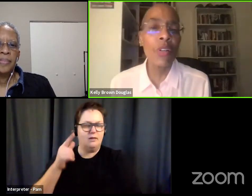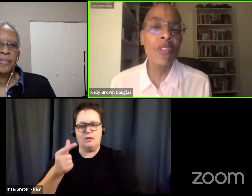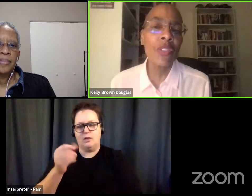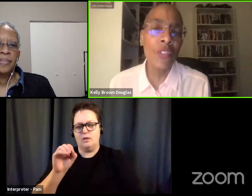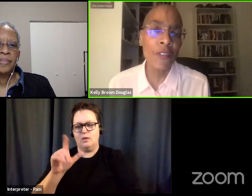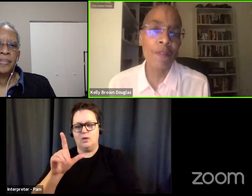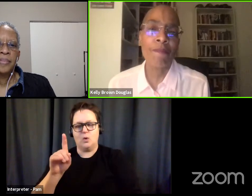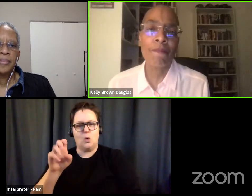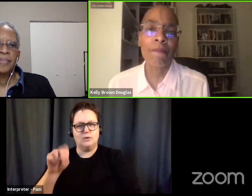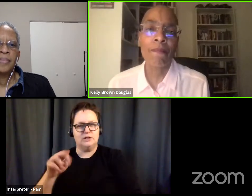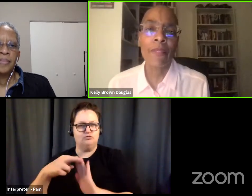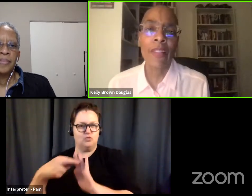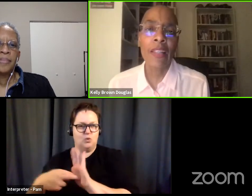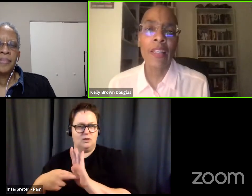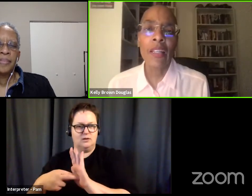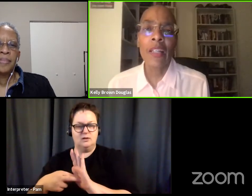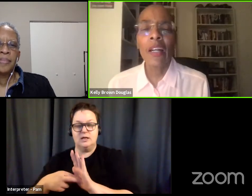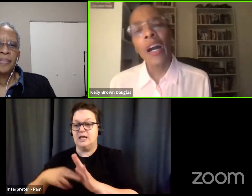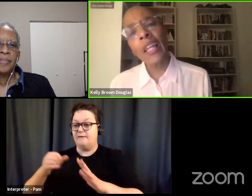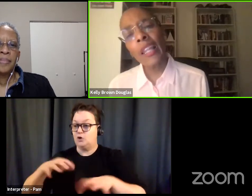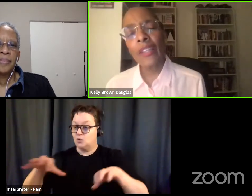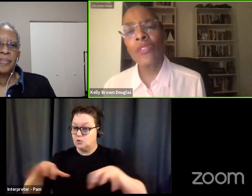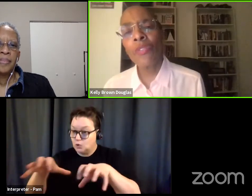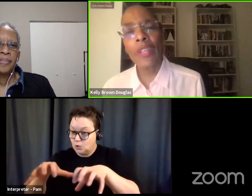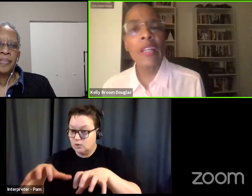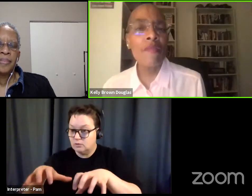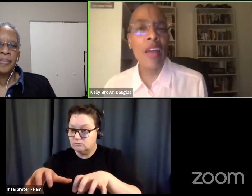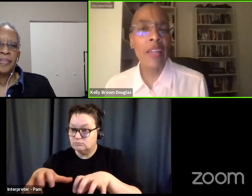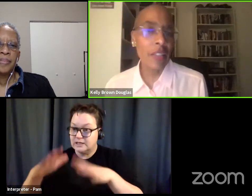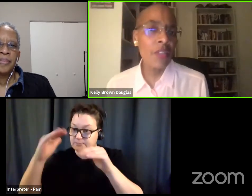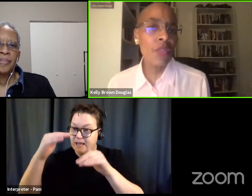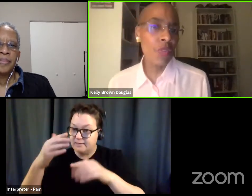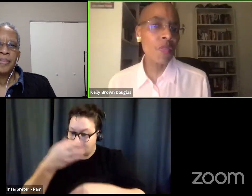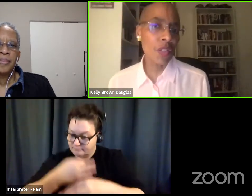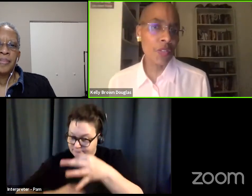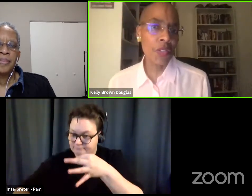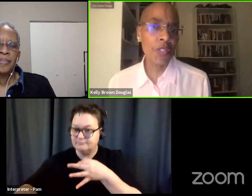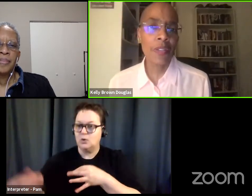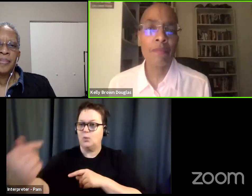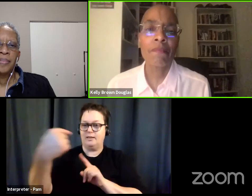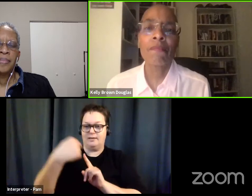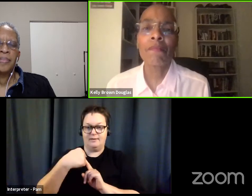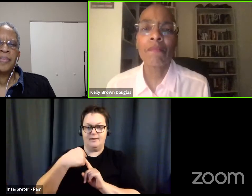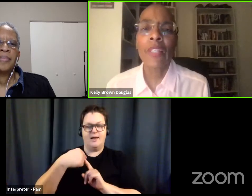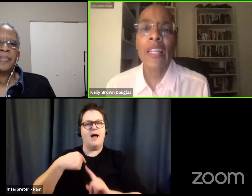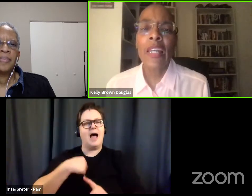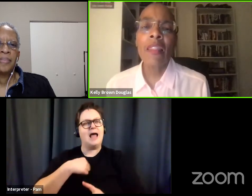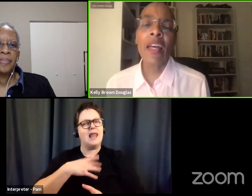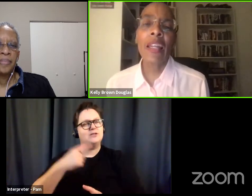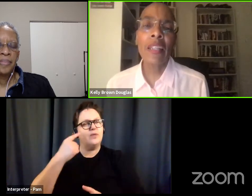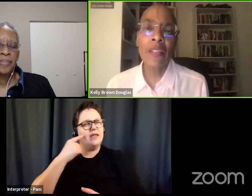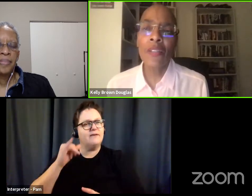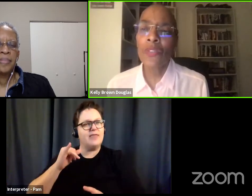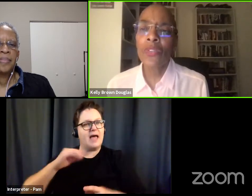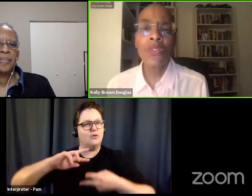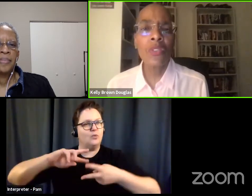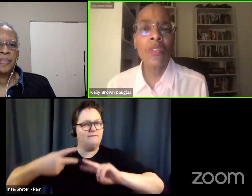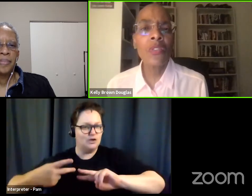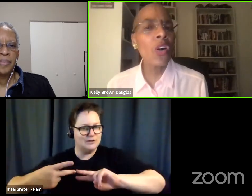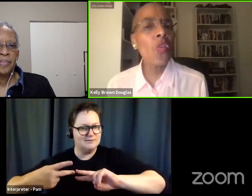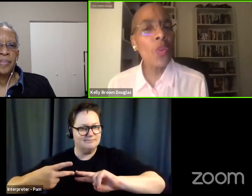them do unto you. I like to think of that in the reverse. And that